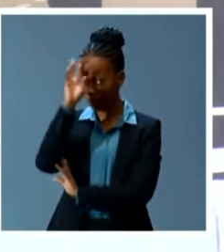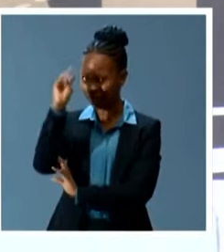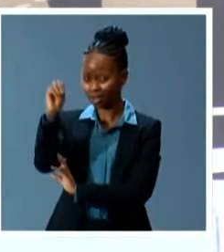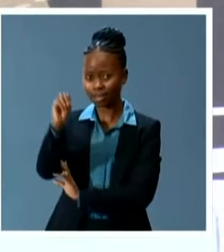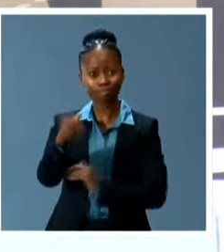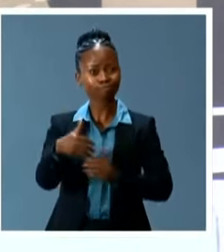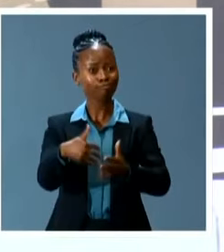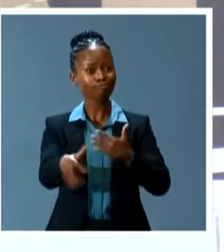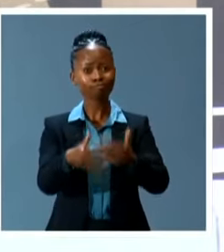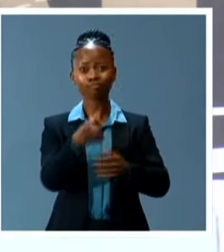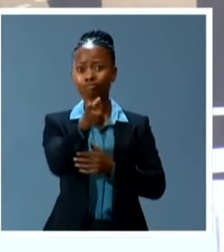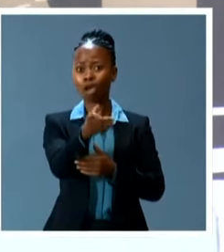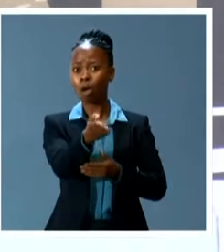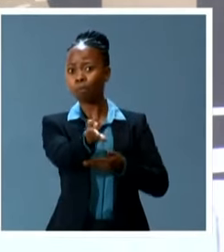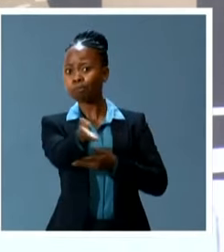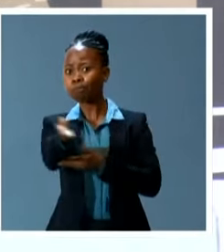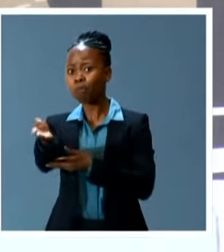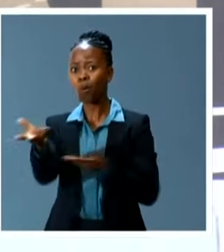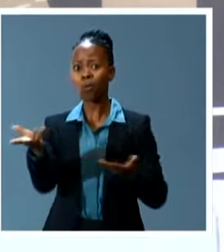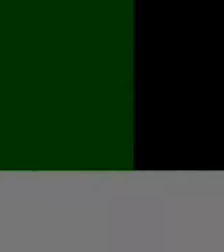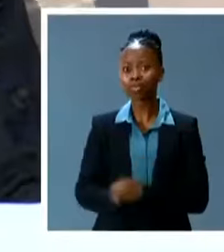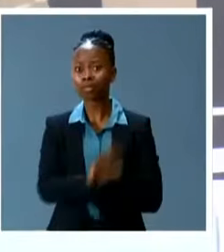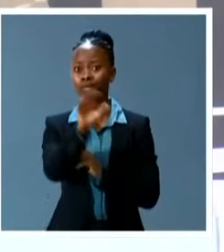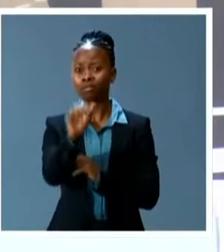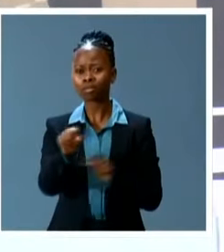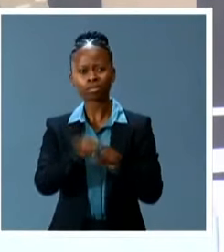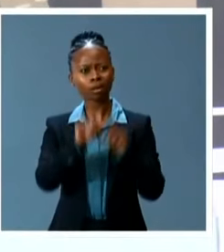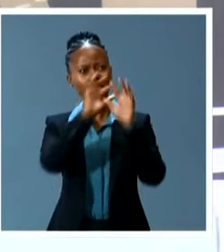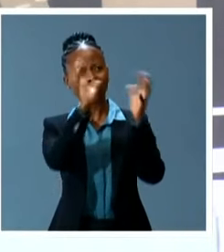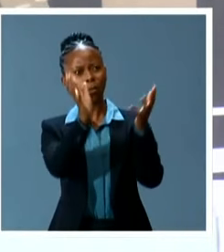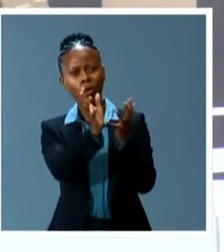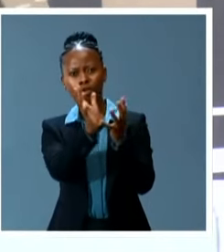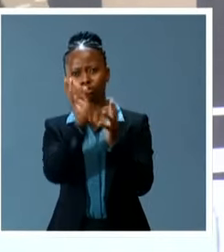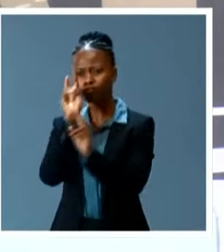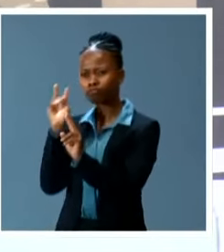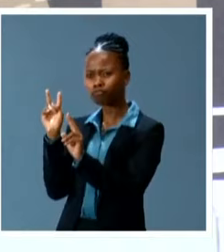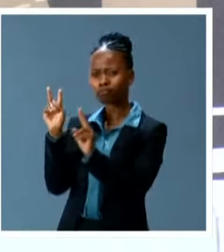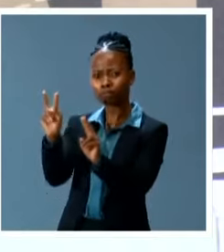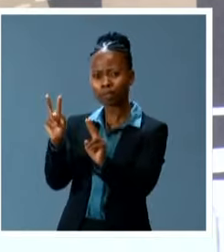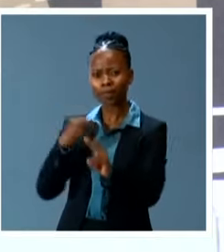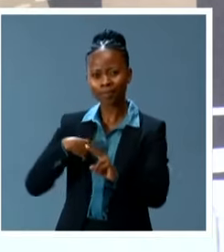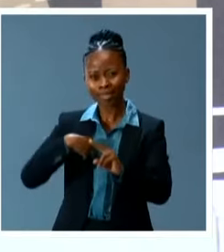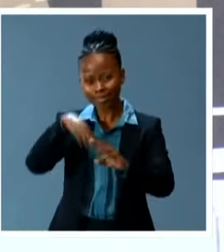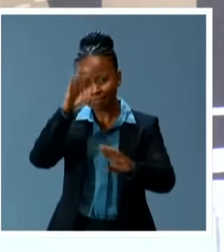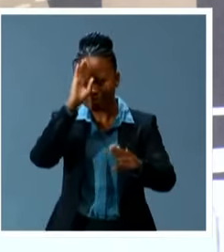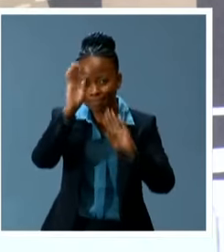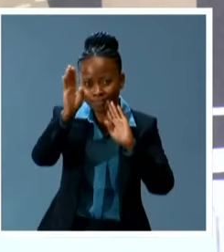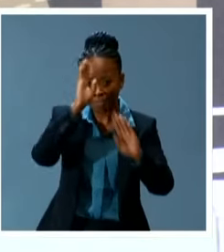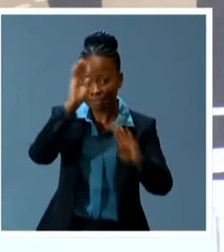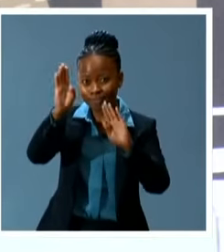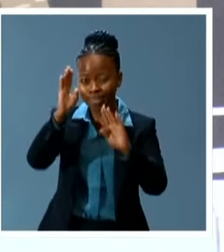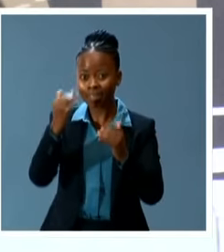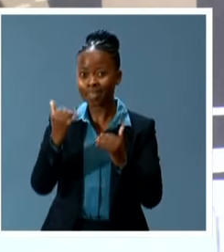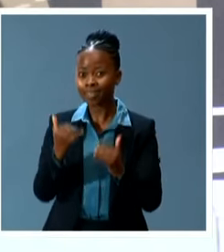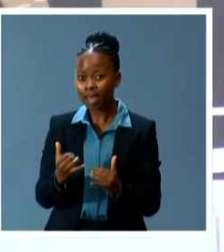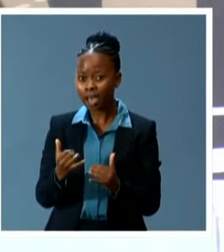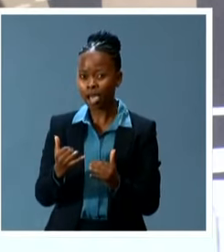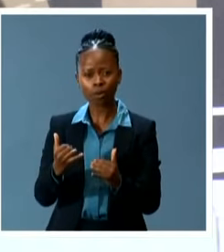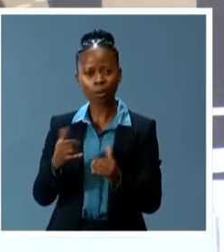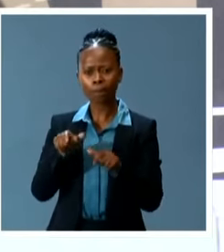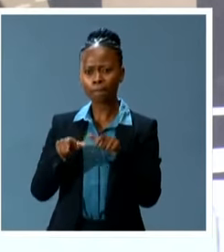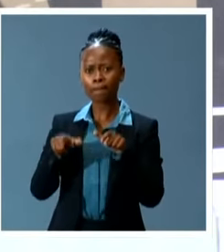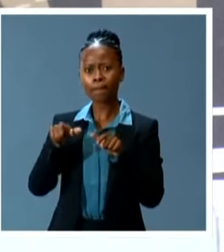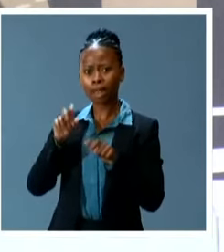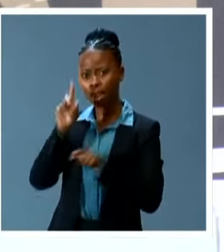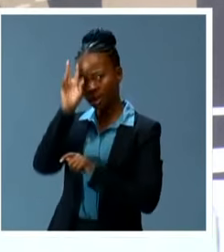are in South Africa and in other parts of the world, I bring you greetings from the trustees and staff of